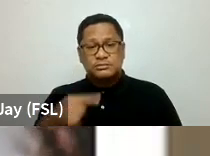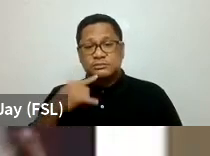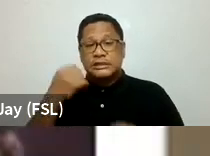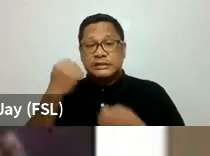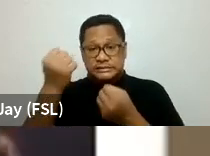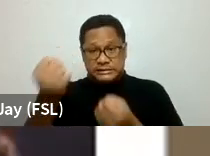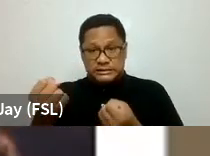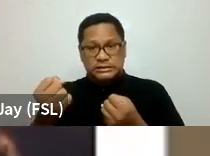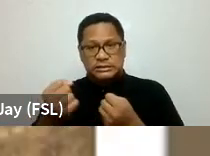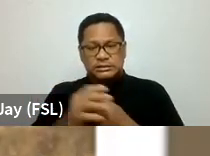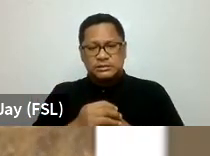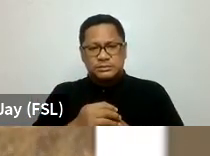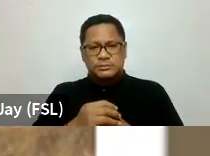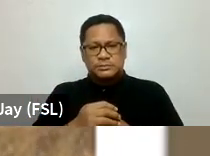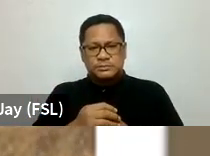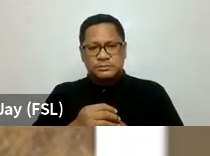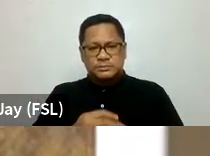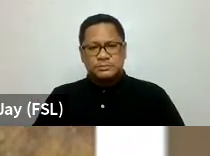to me to video.